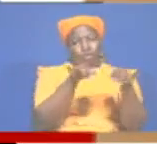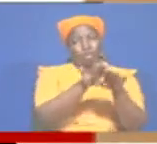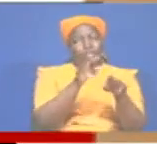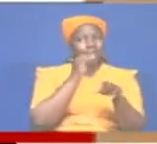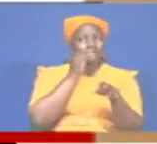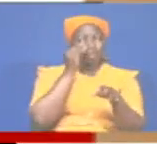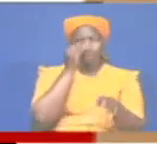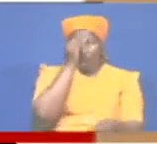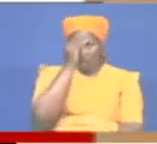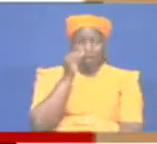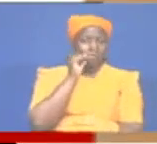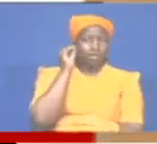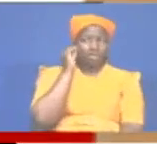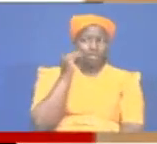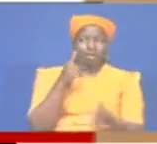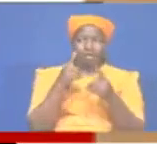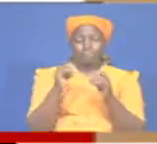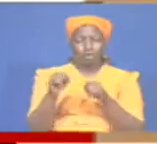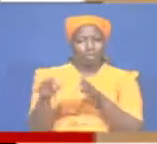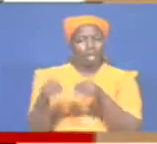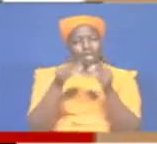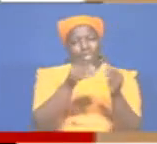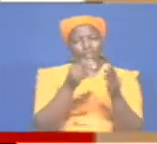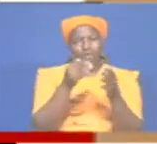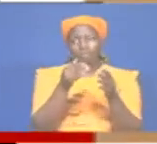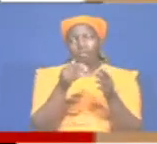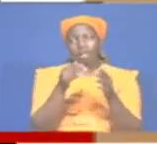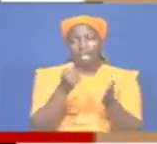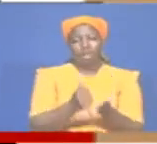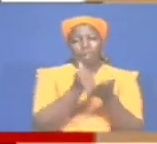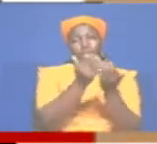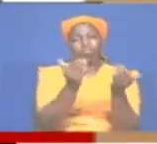take the kids? How you cannot have them dying with them. Mm. Sometimes it's not easy.